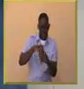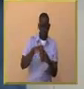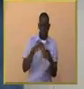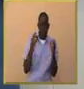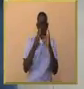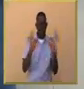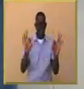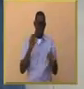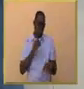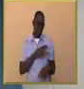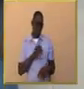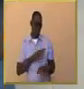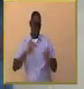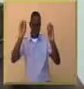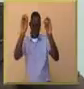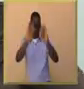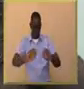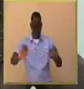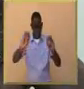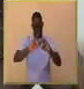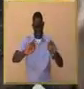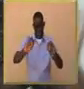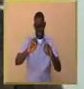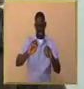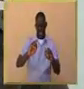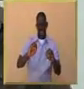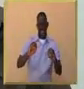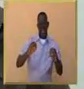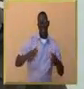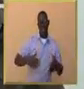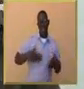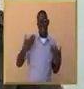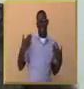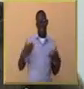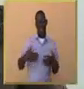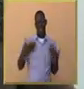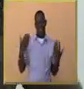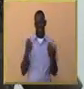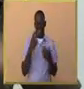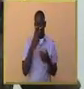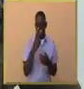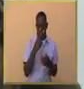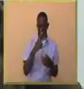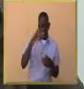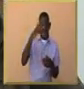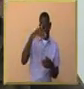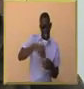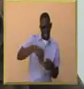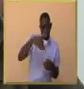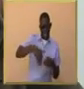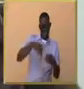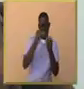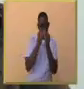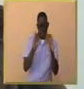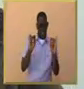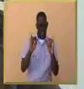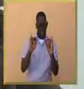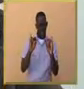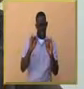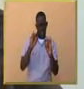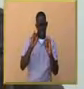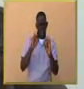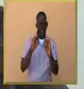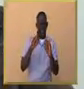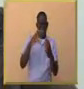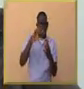vote freely and without fear. Then I'm so excited. You see, Namibia's independence and the